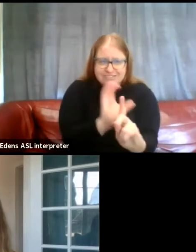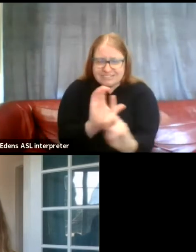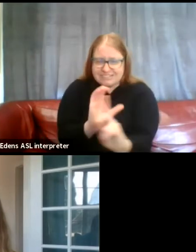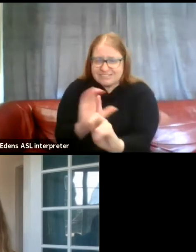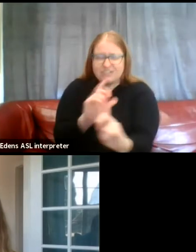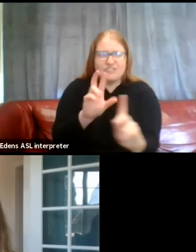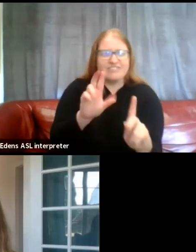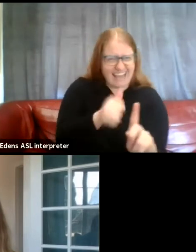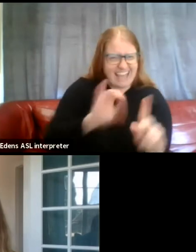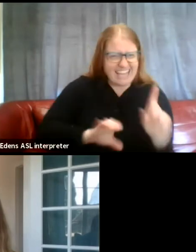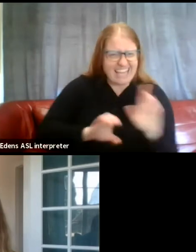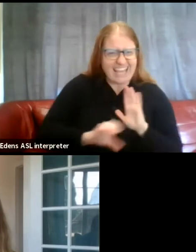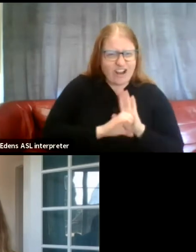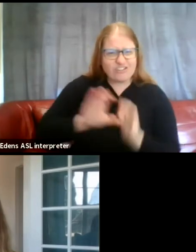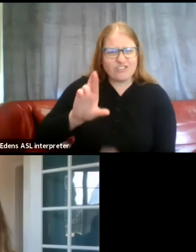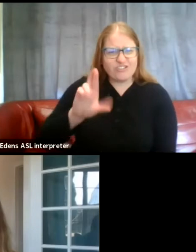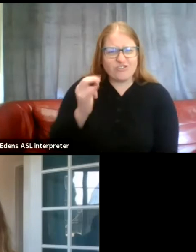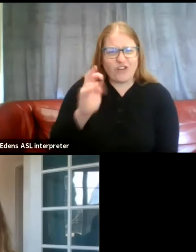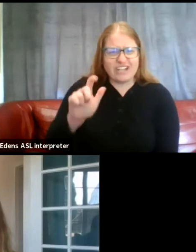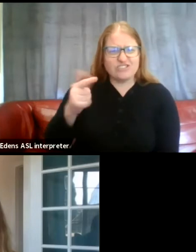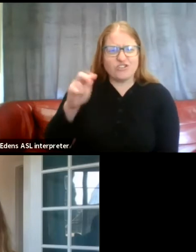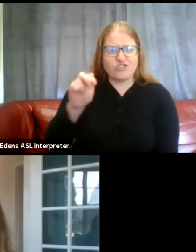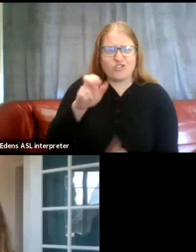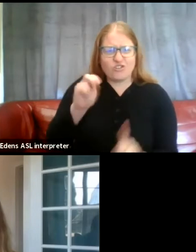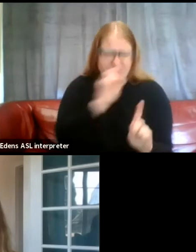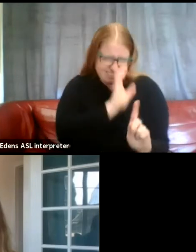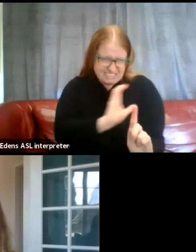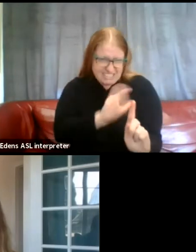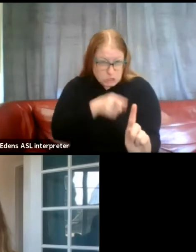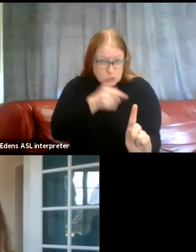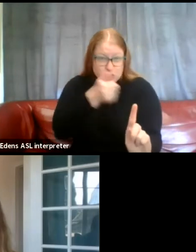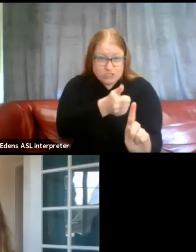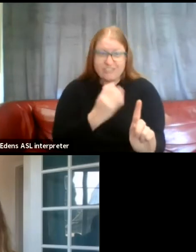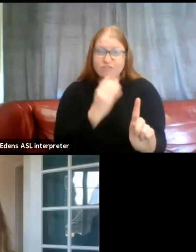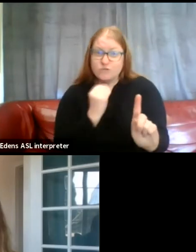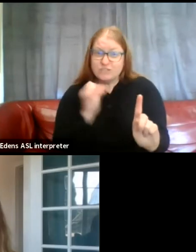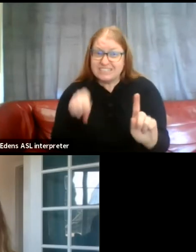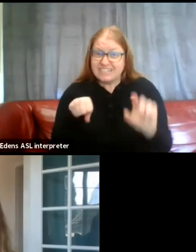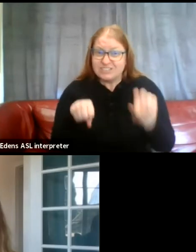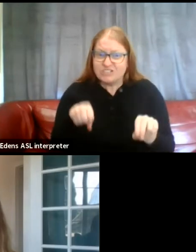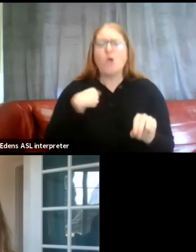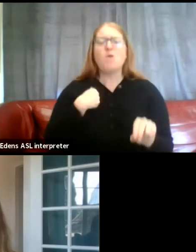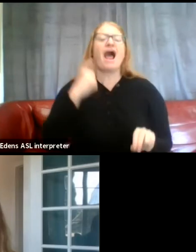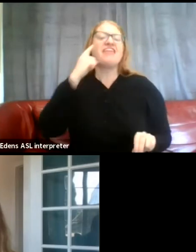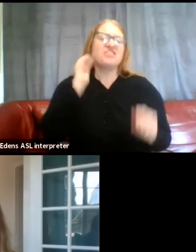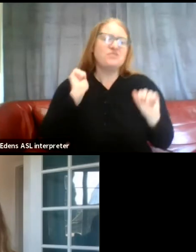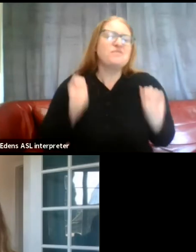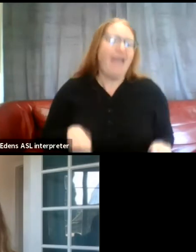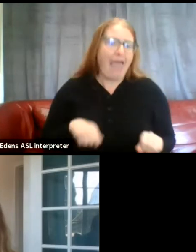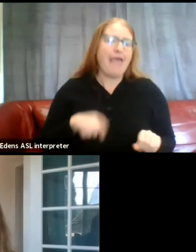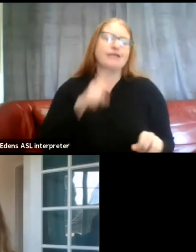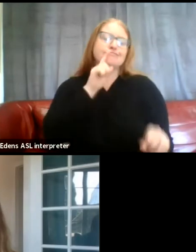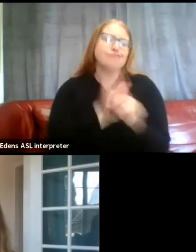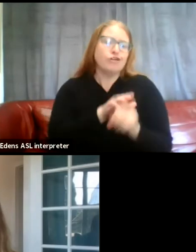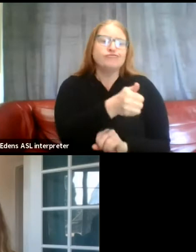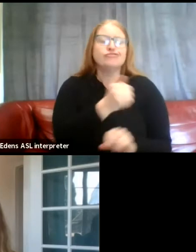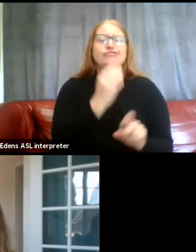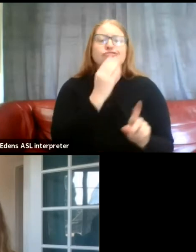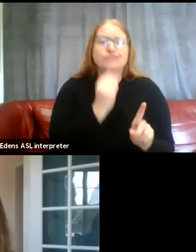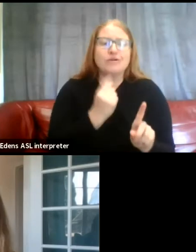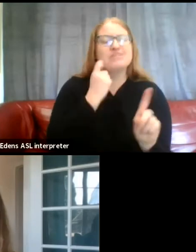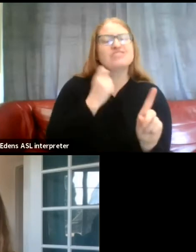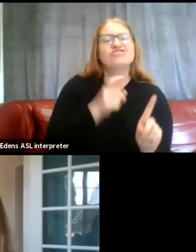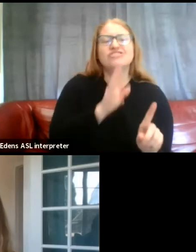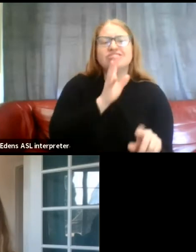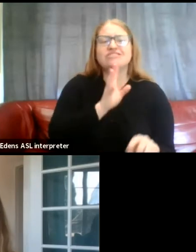Green. And in fact, I think you can pretty much clearly demonstrate that that character is Jewish because, among other things, she talks about her Bubba Ida,